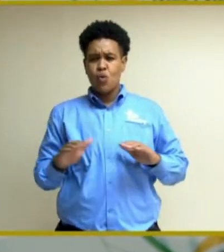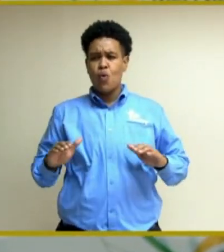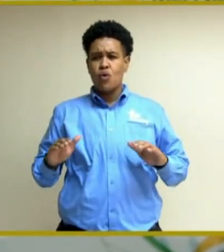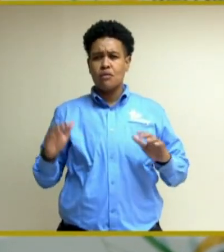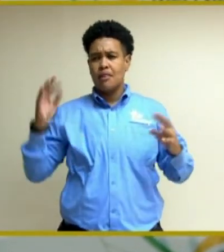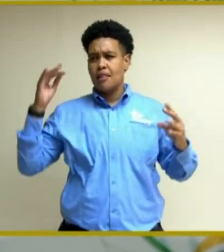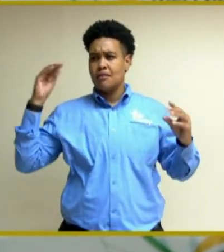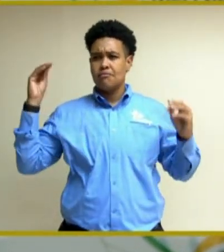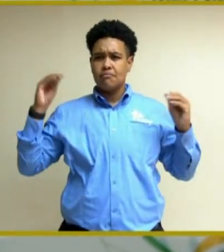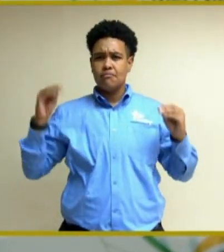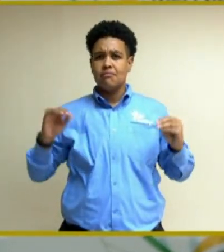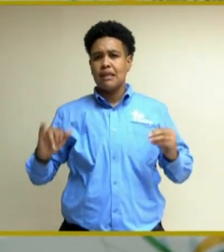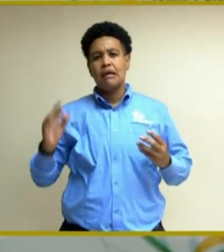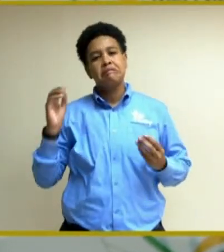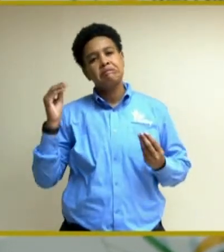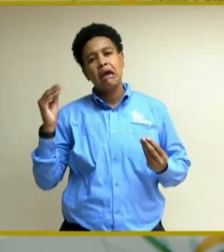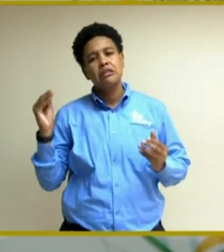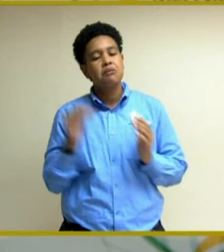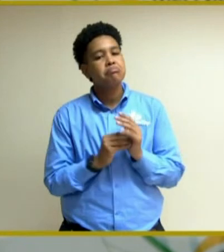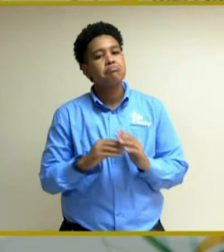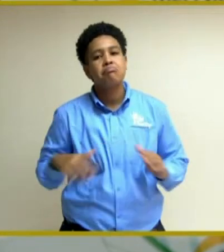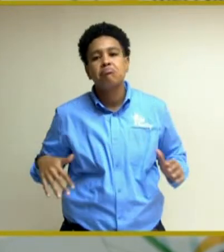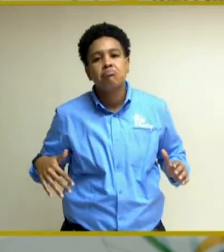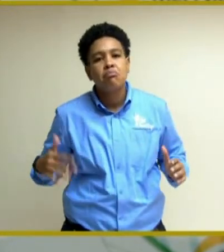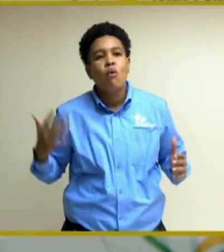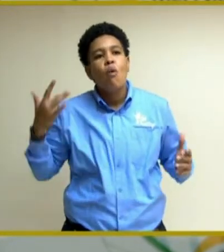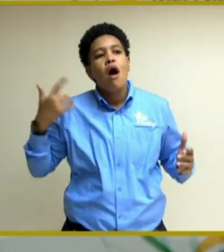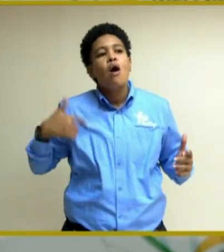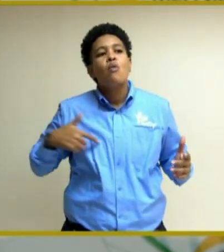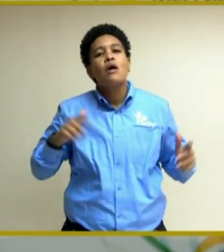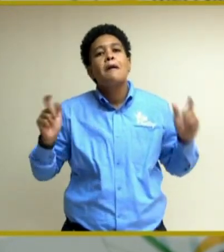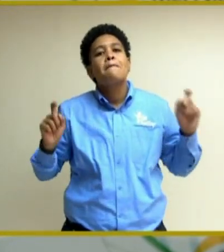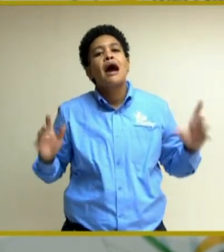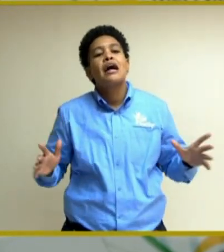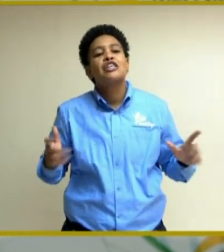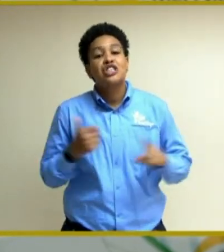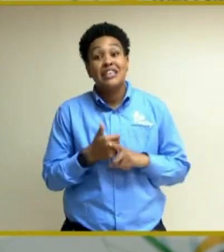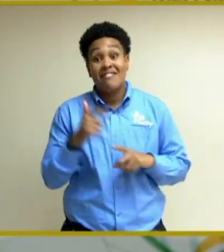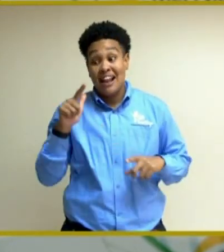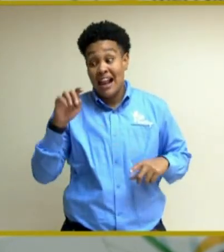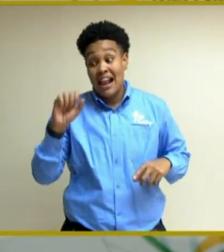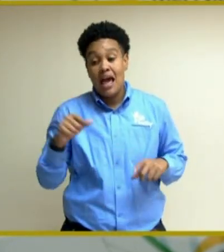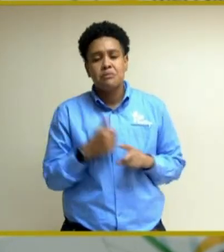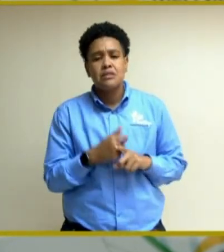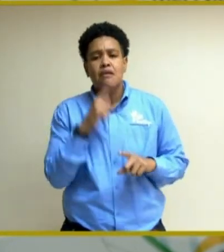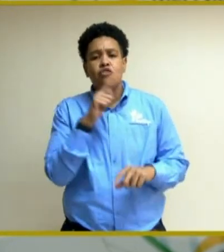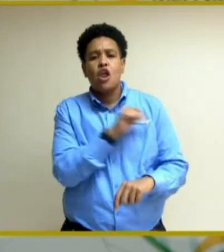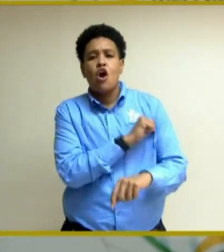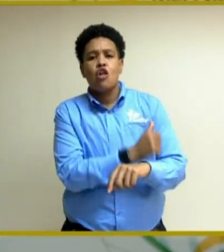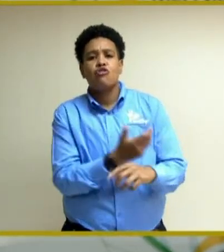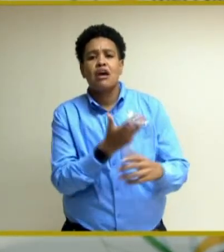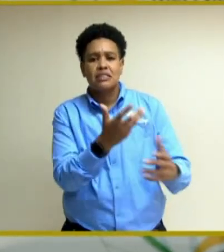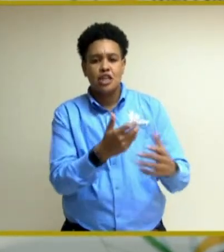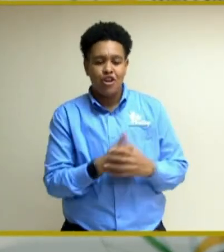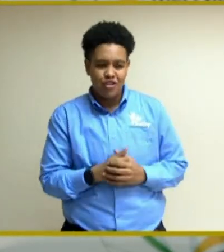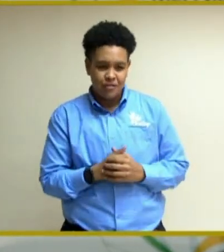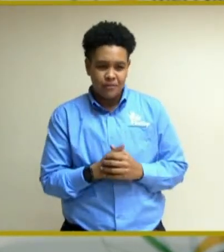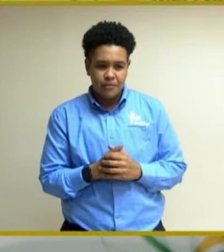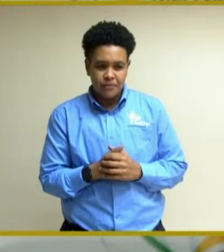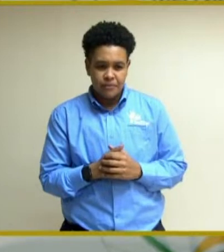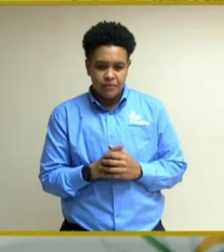factor in that data because we deal with the labs that are authorized. And